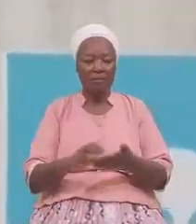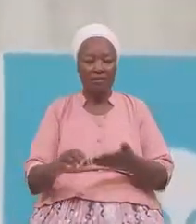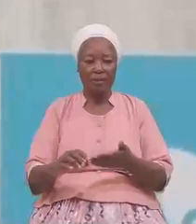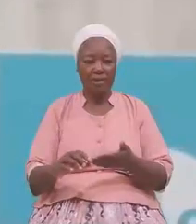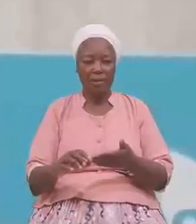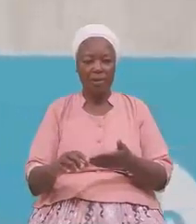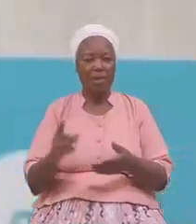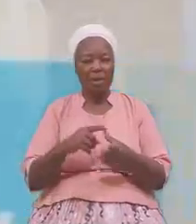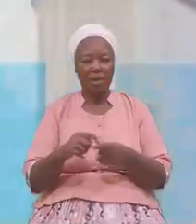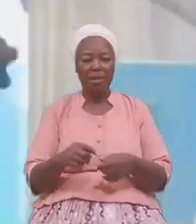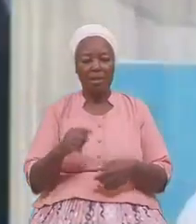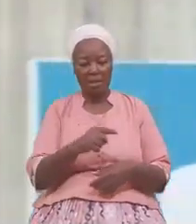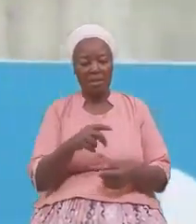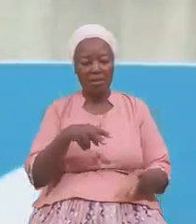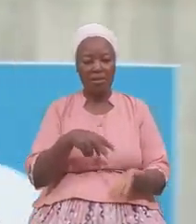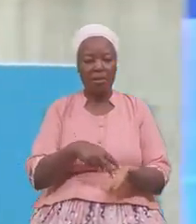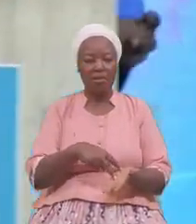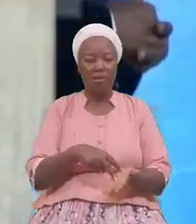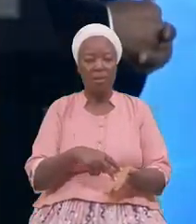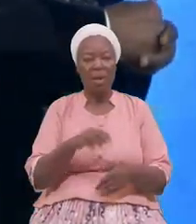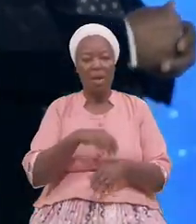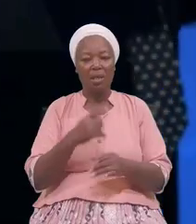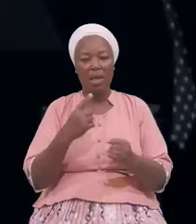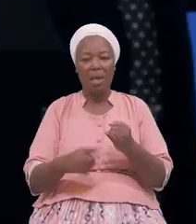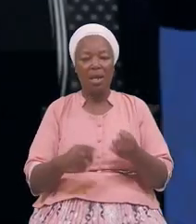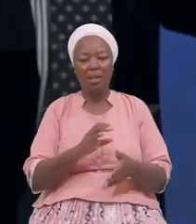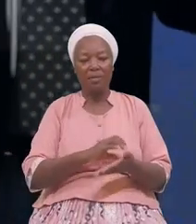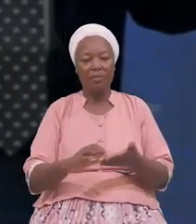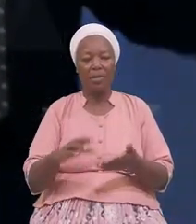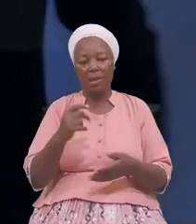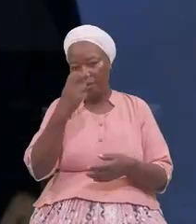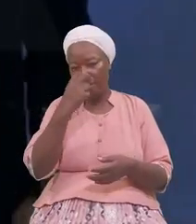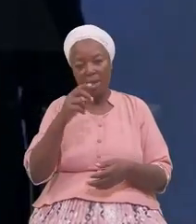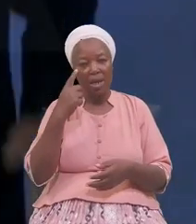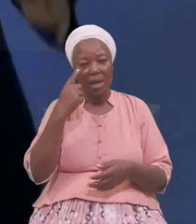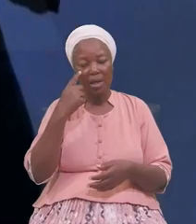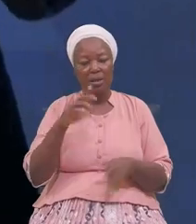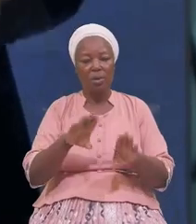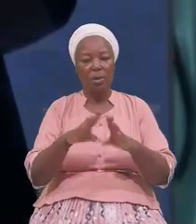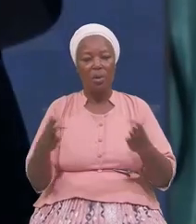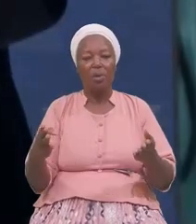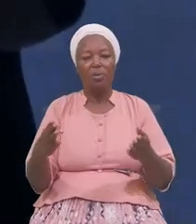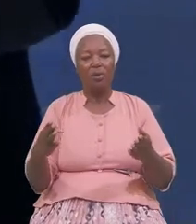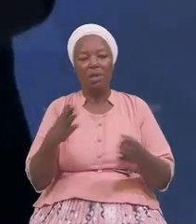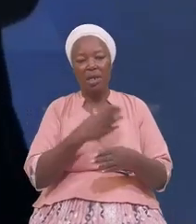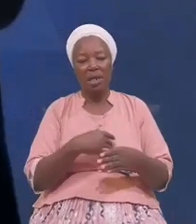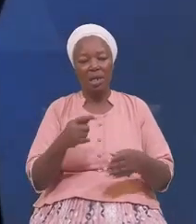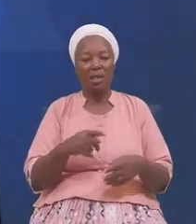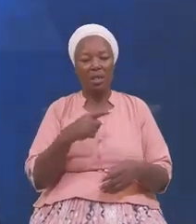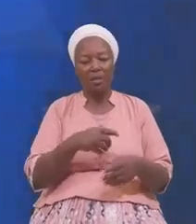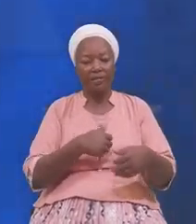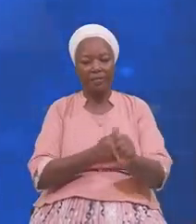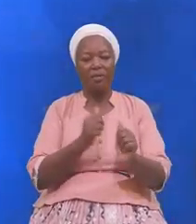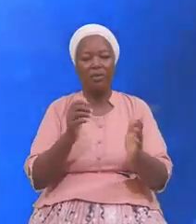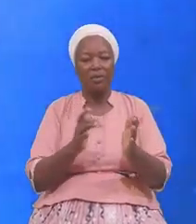rose up. At the last verse, the blind eyes open, and he followed